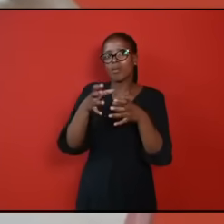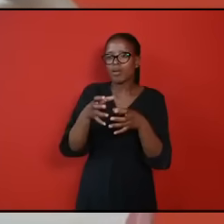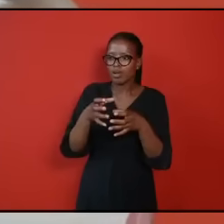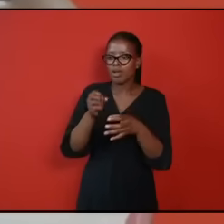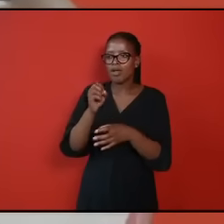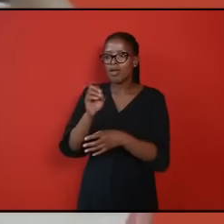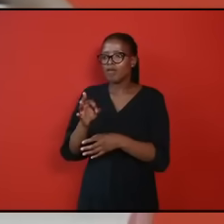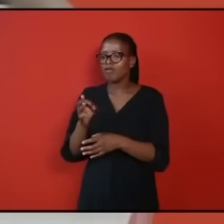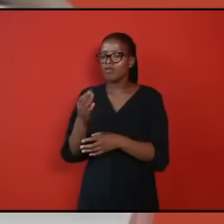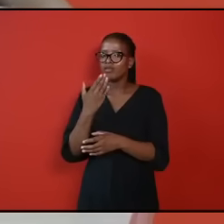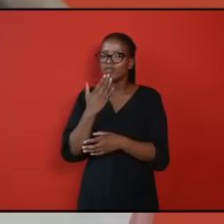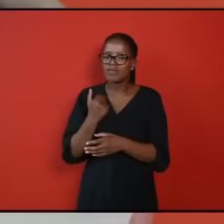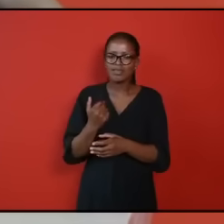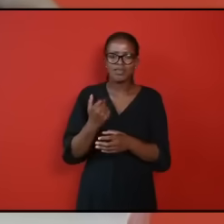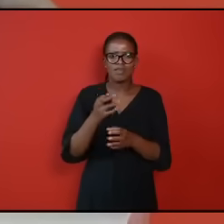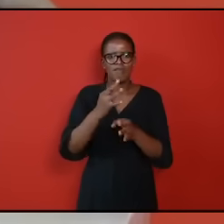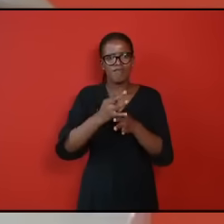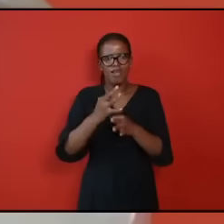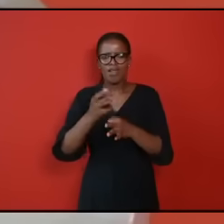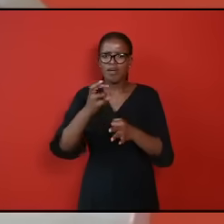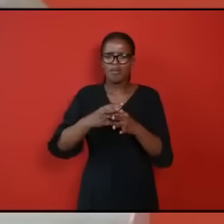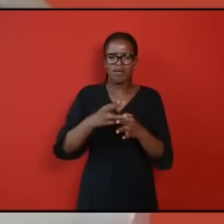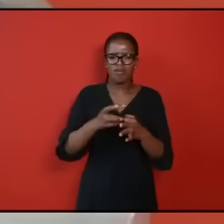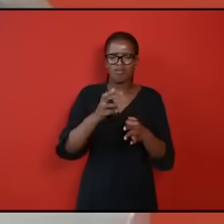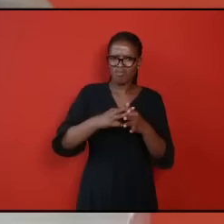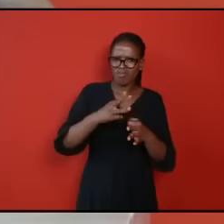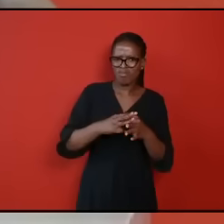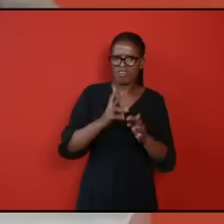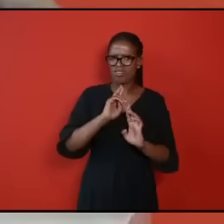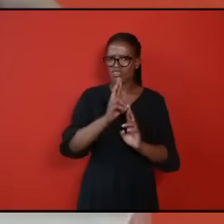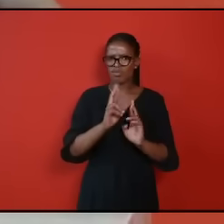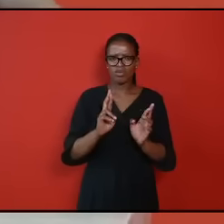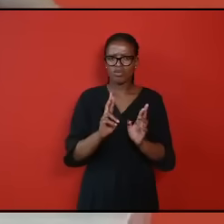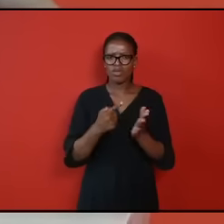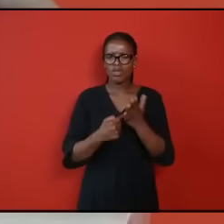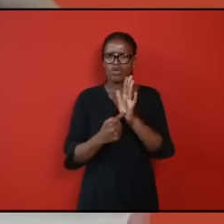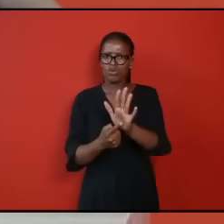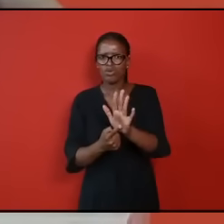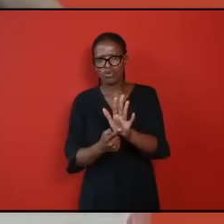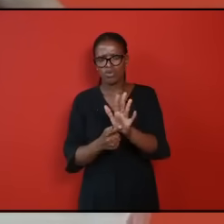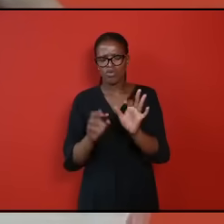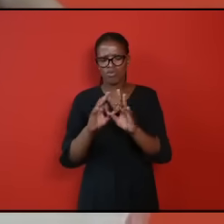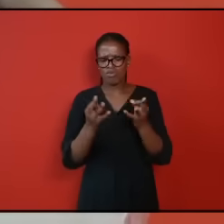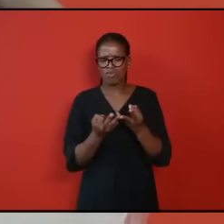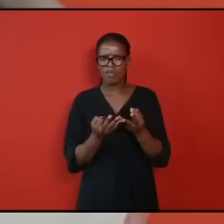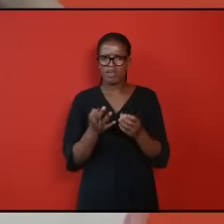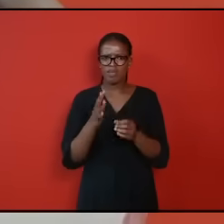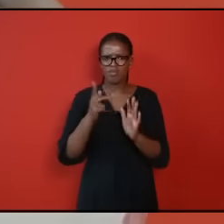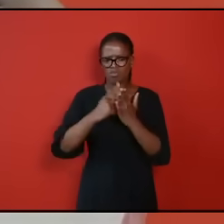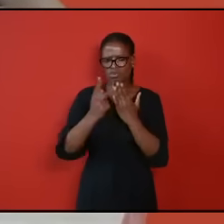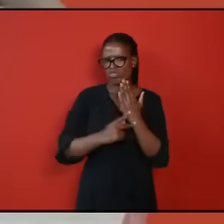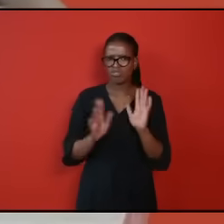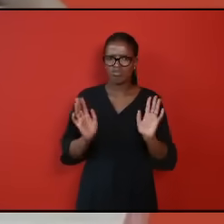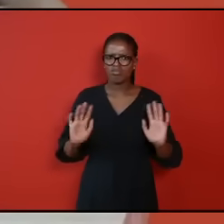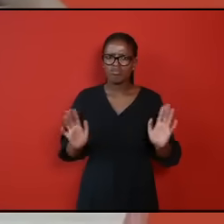cited anyone's mother or father as a first respondent, to show it's not a family project.